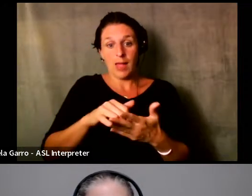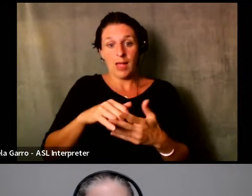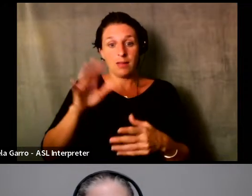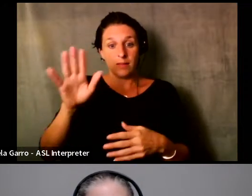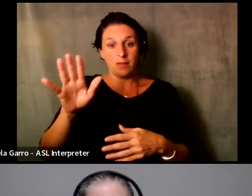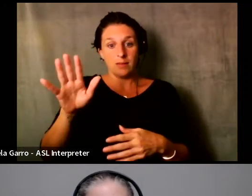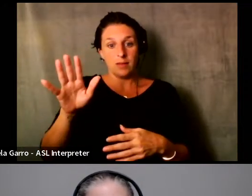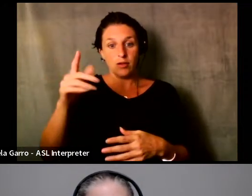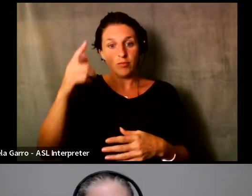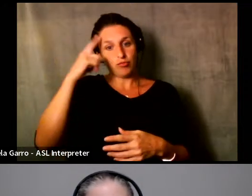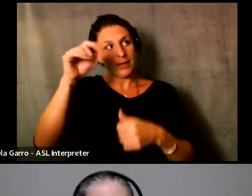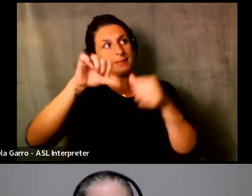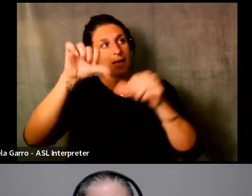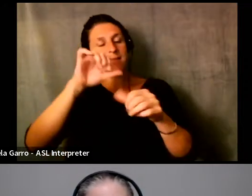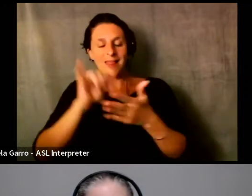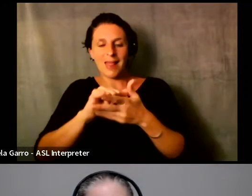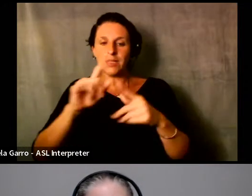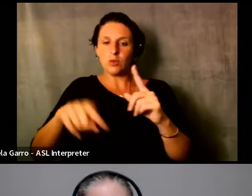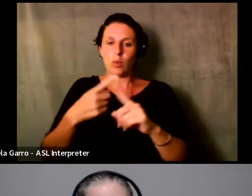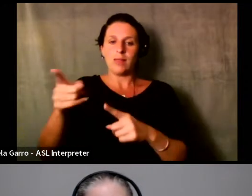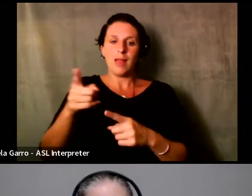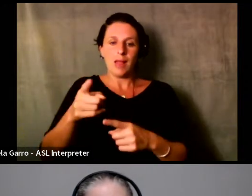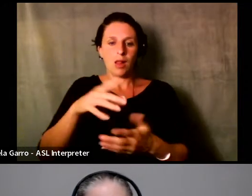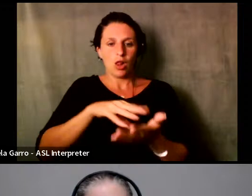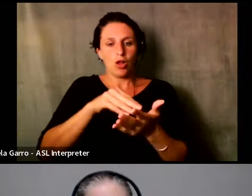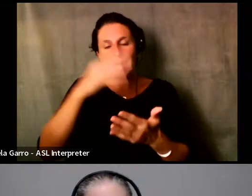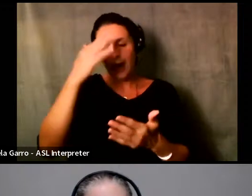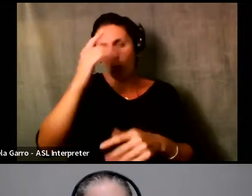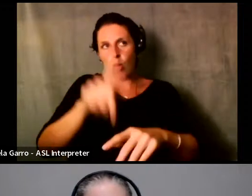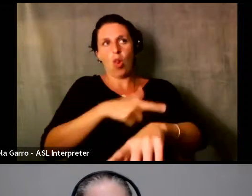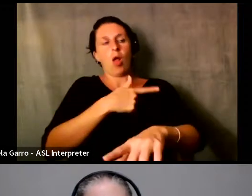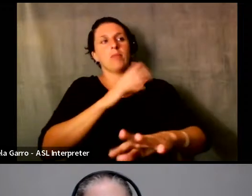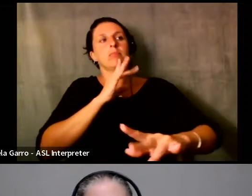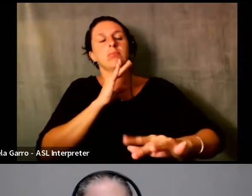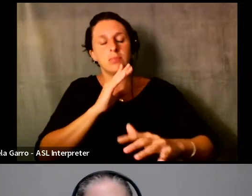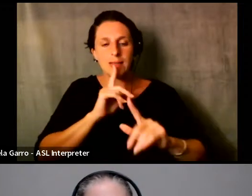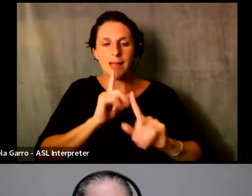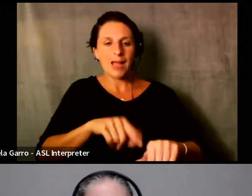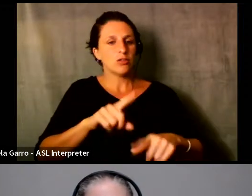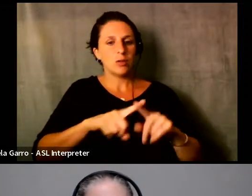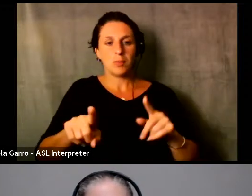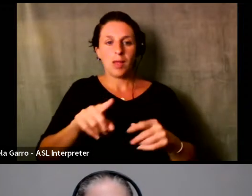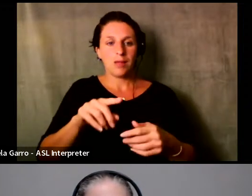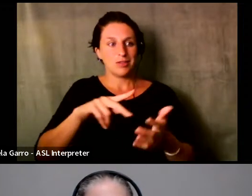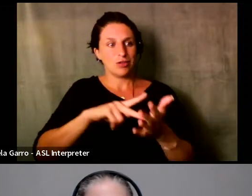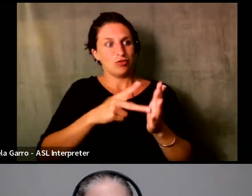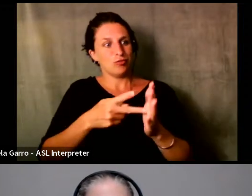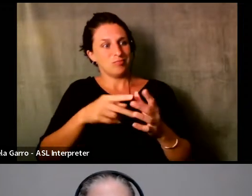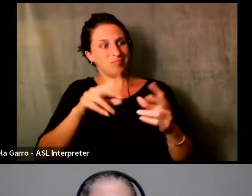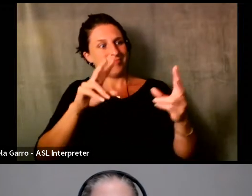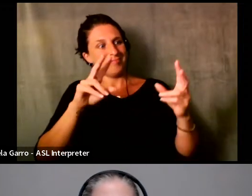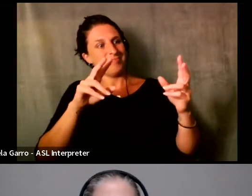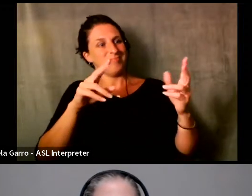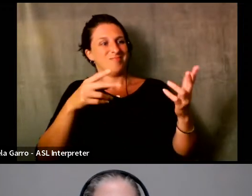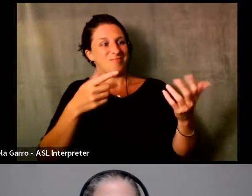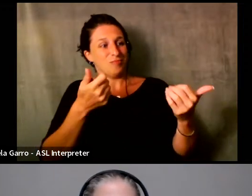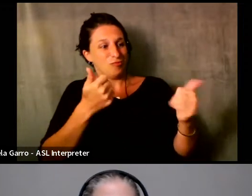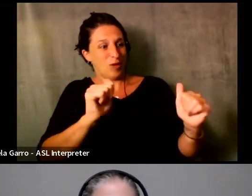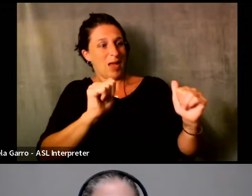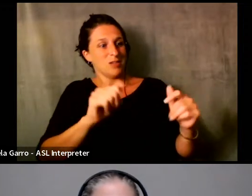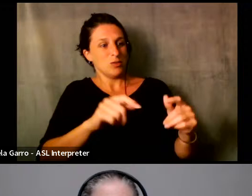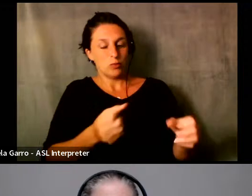learn. So I know that was a long-winded answer, but in terms of eradicating like this type of language